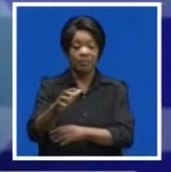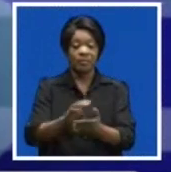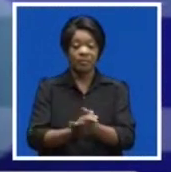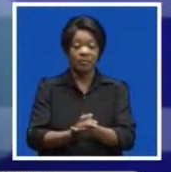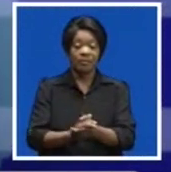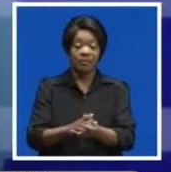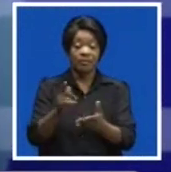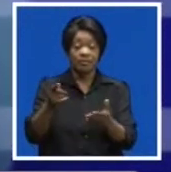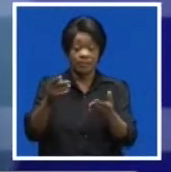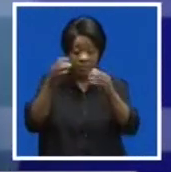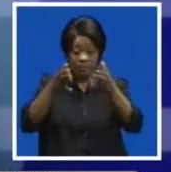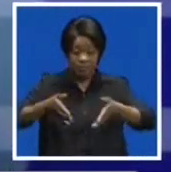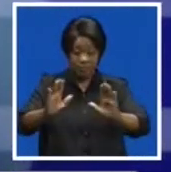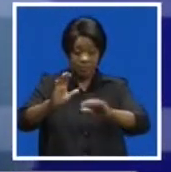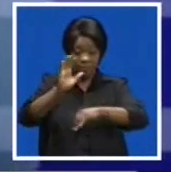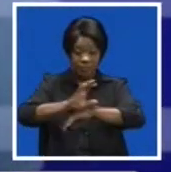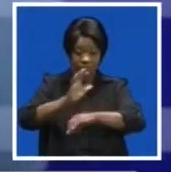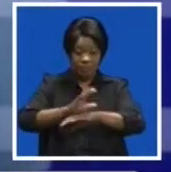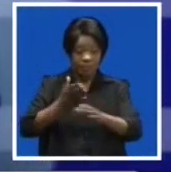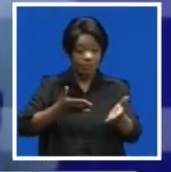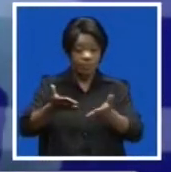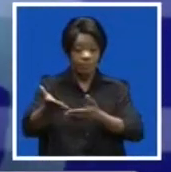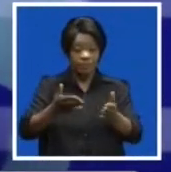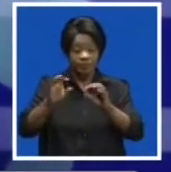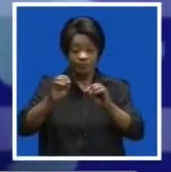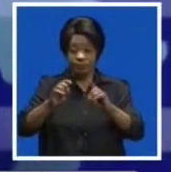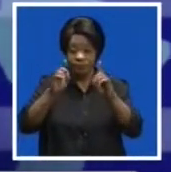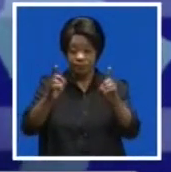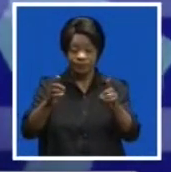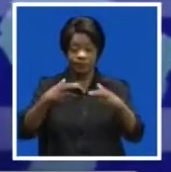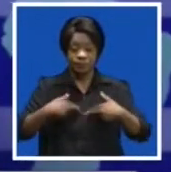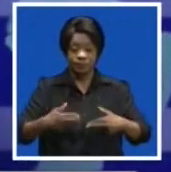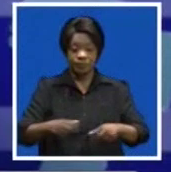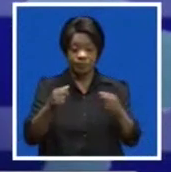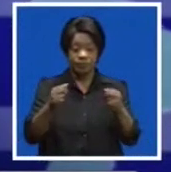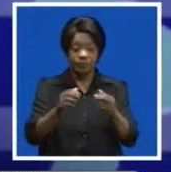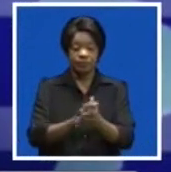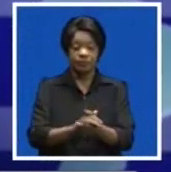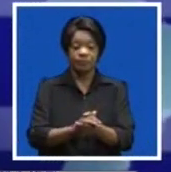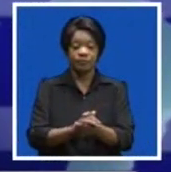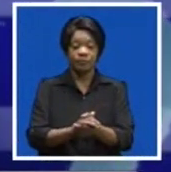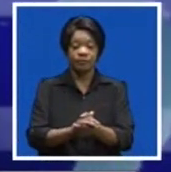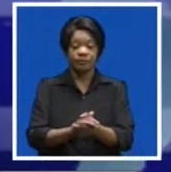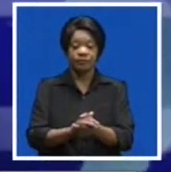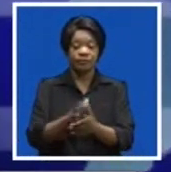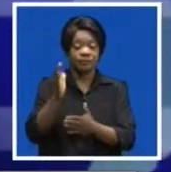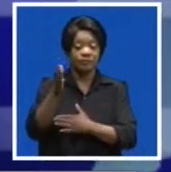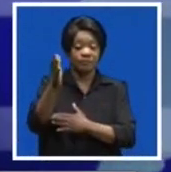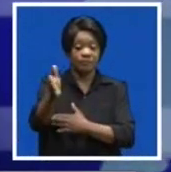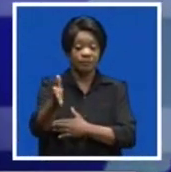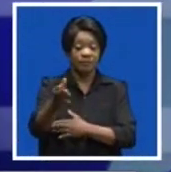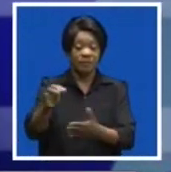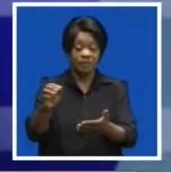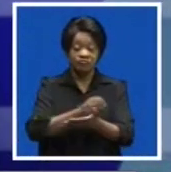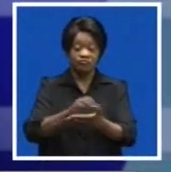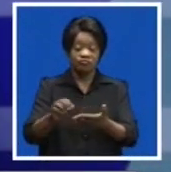says this will allow the church to provide services such as education and health. The head of state said this in a speech read for him in